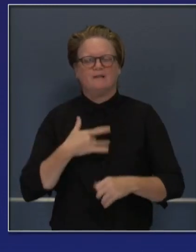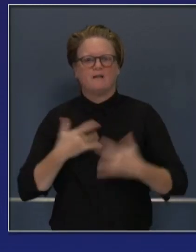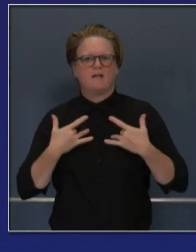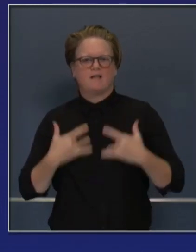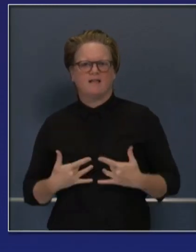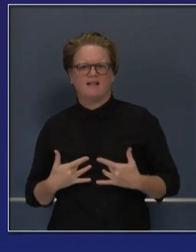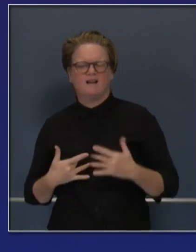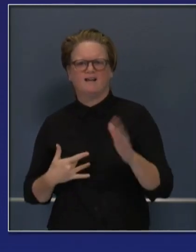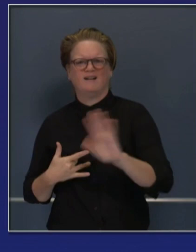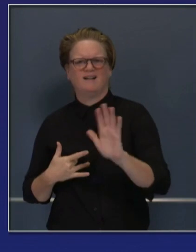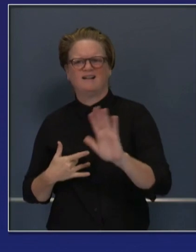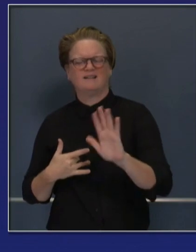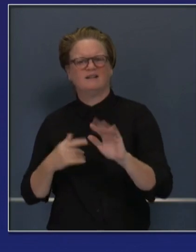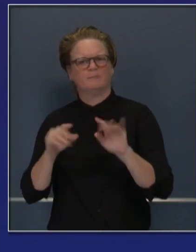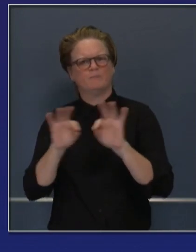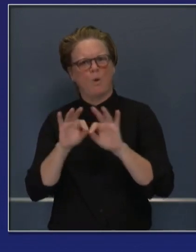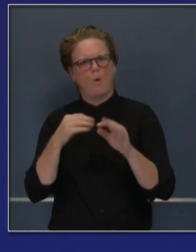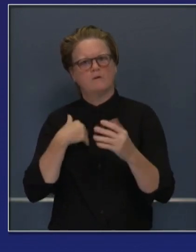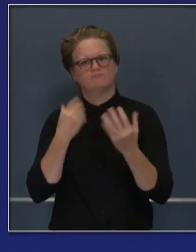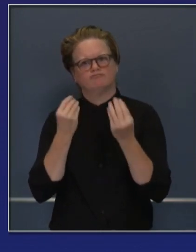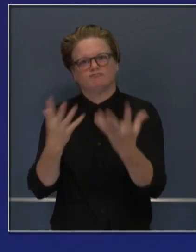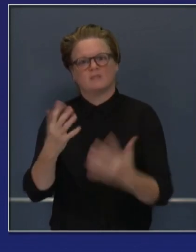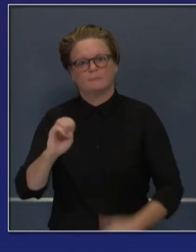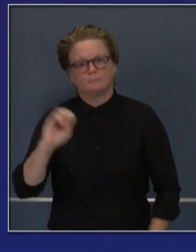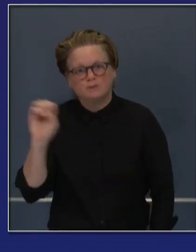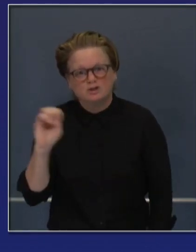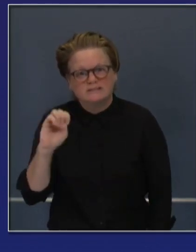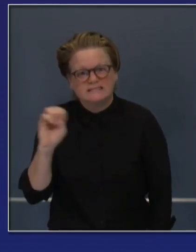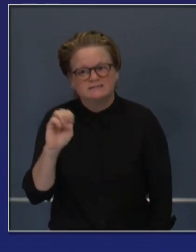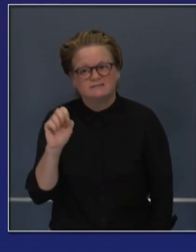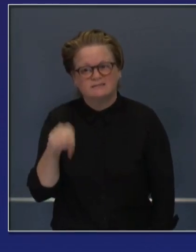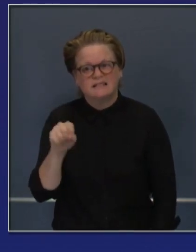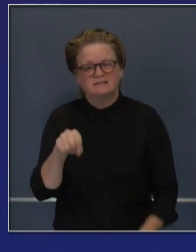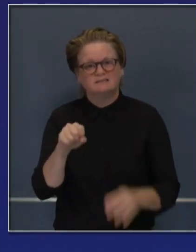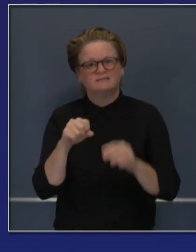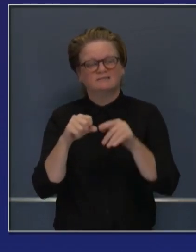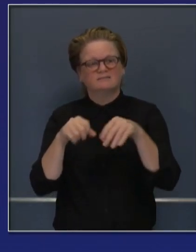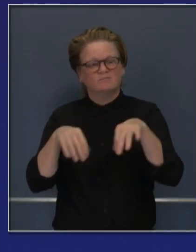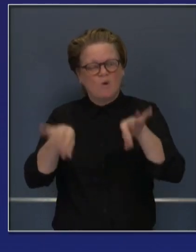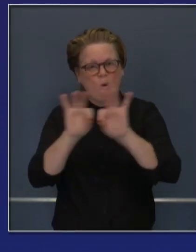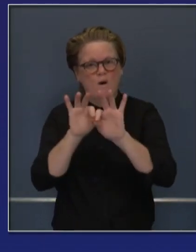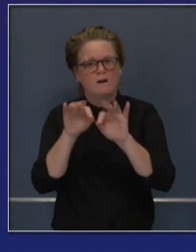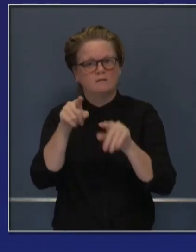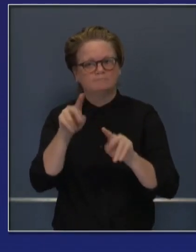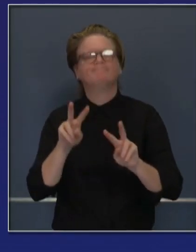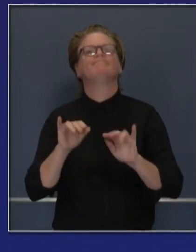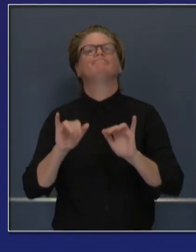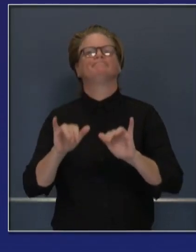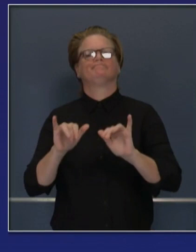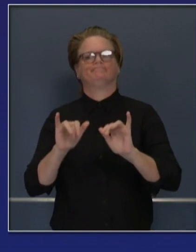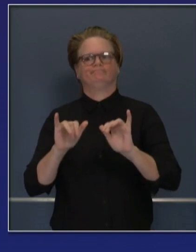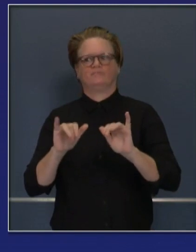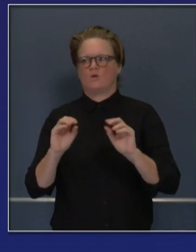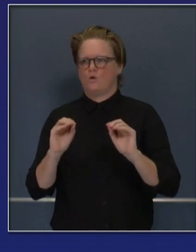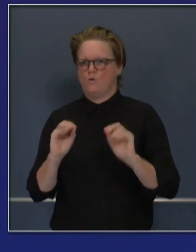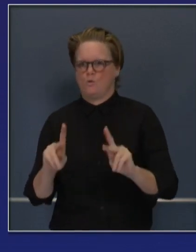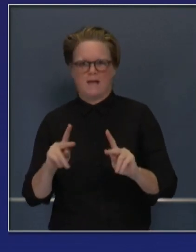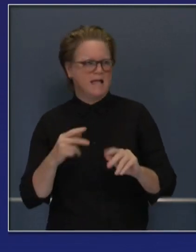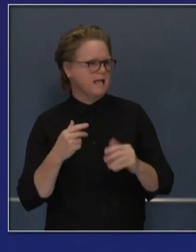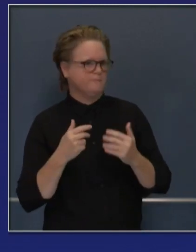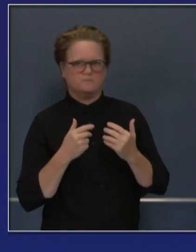here today allows us to move pursuant to this blueprint we put out. Blueprint's working as it was designed to